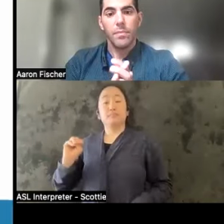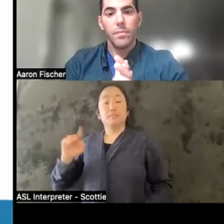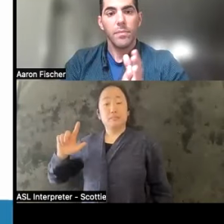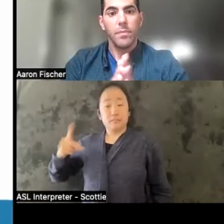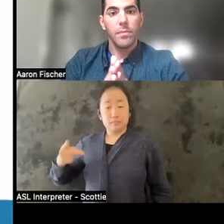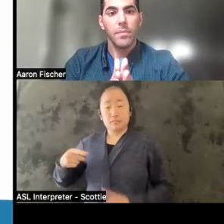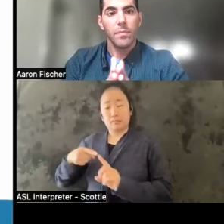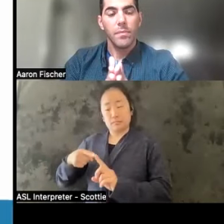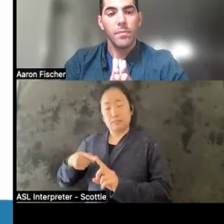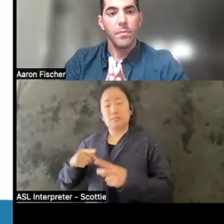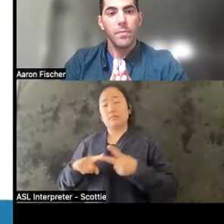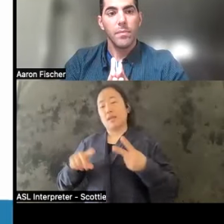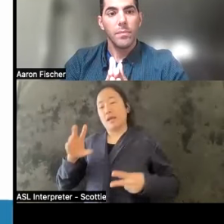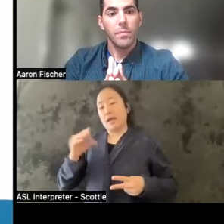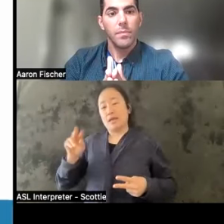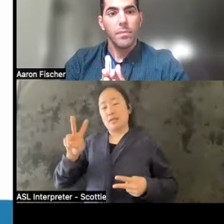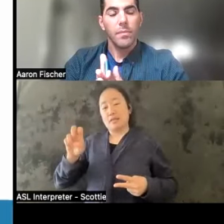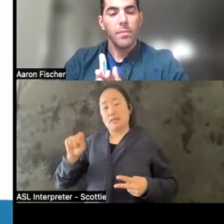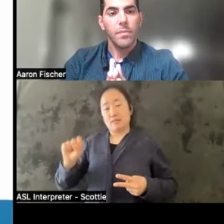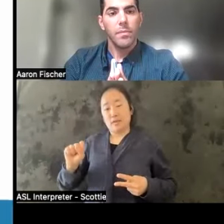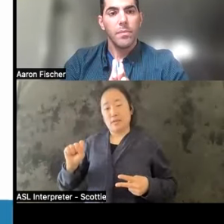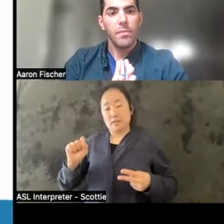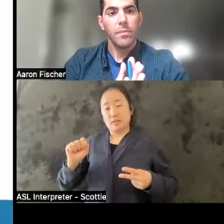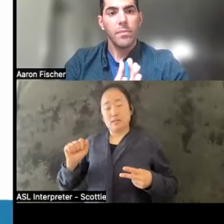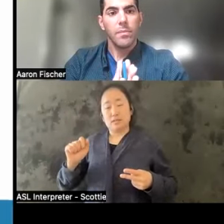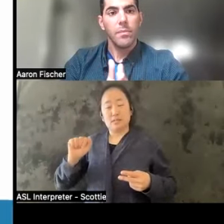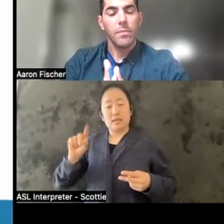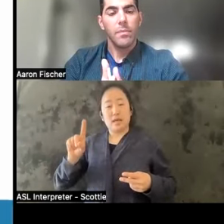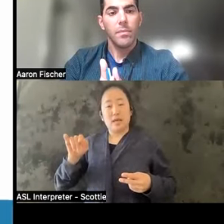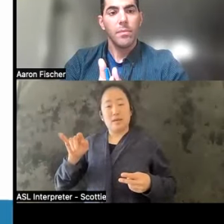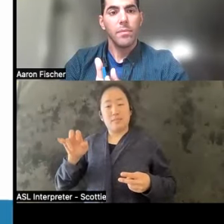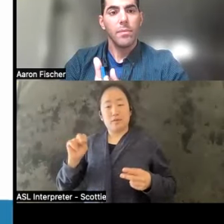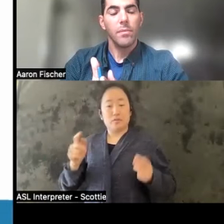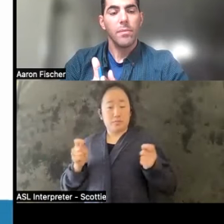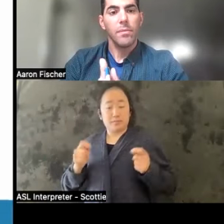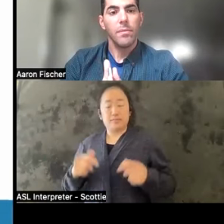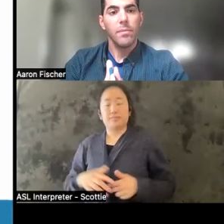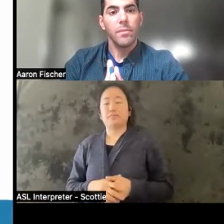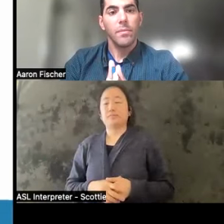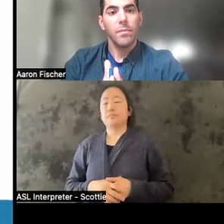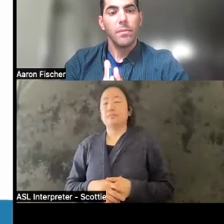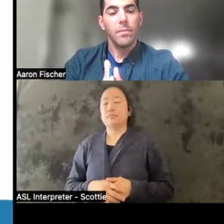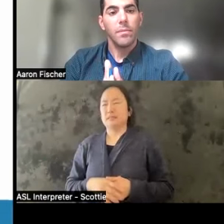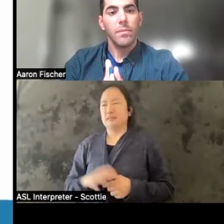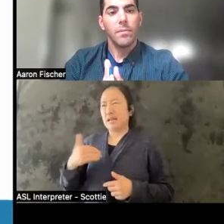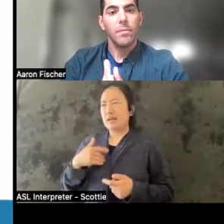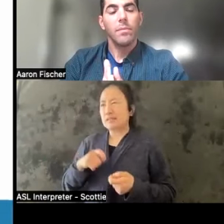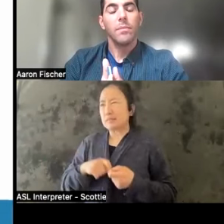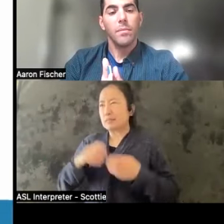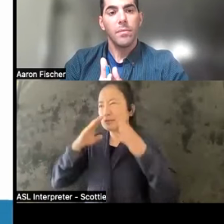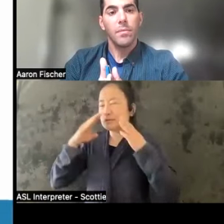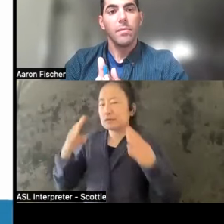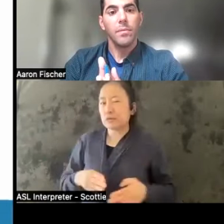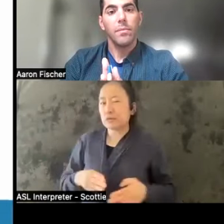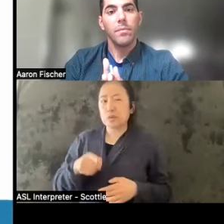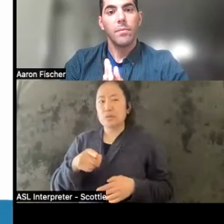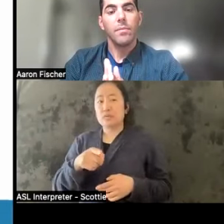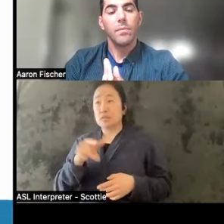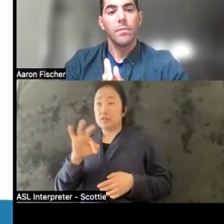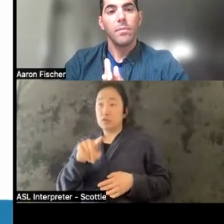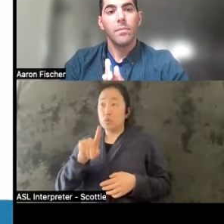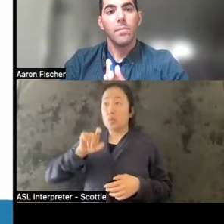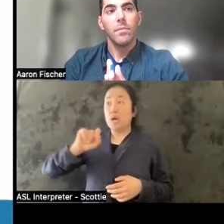the Veterans Administration. I'm not sure if there was a specific focus of that question. So if you pose this question and you're on and you want to jump in and